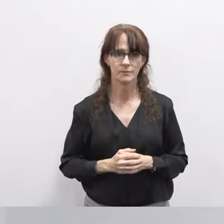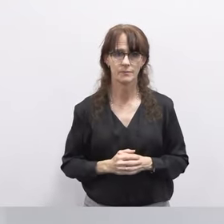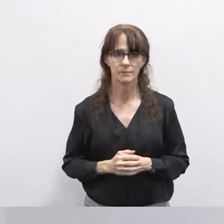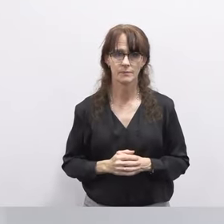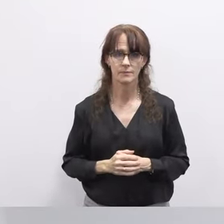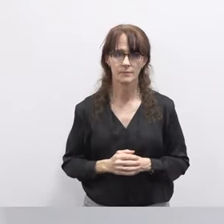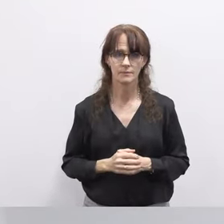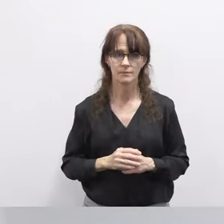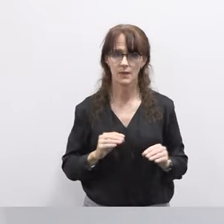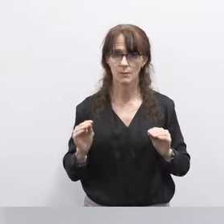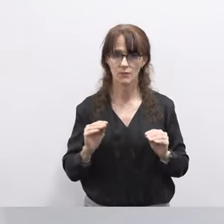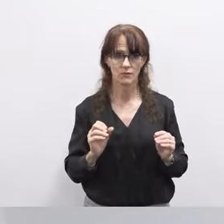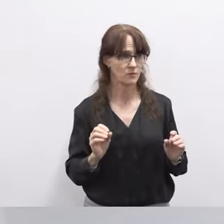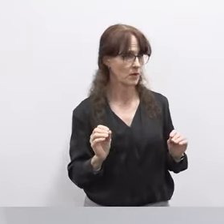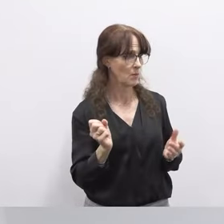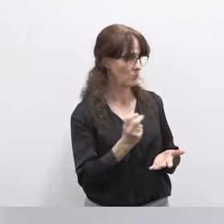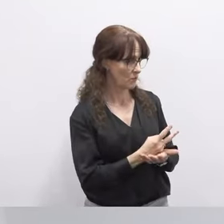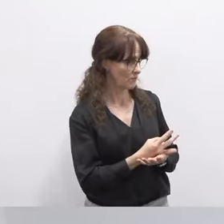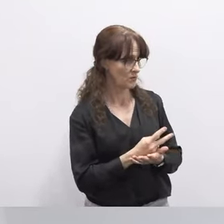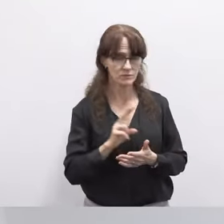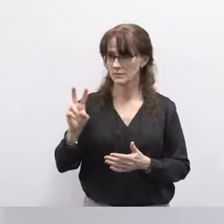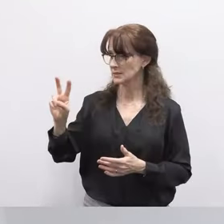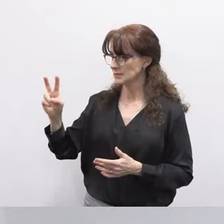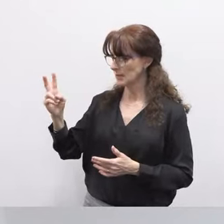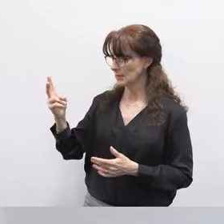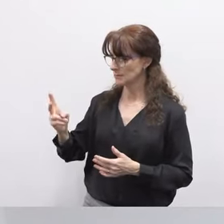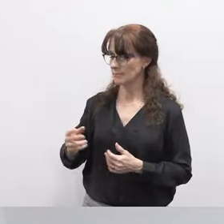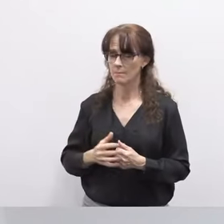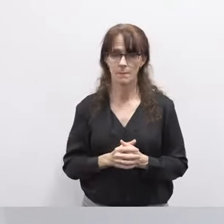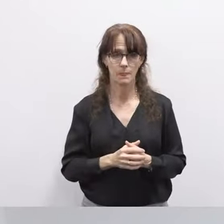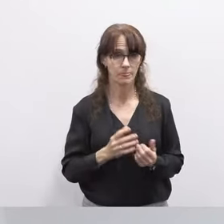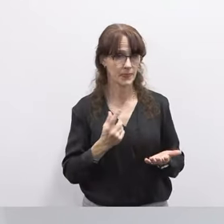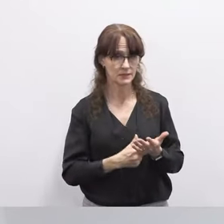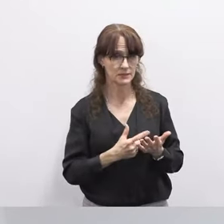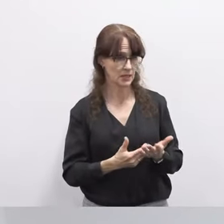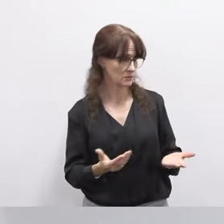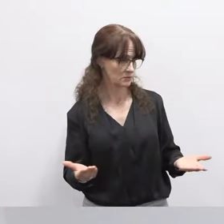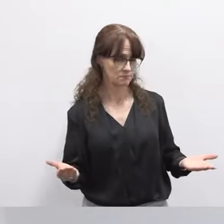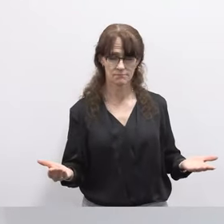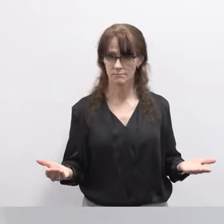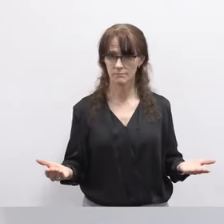Do we have a motion? Move approval. Second. Any discussion?